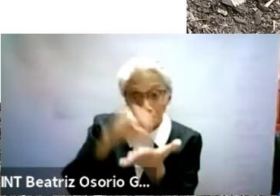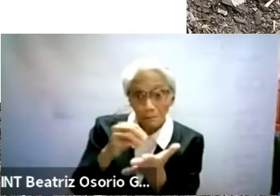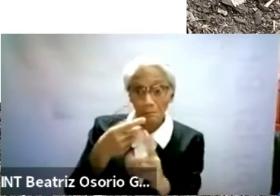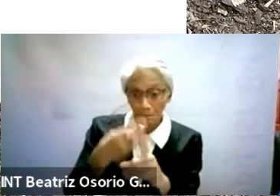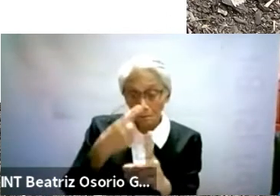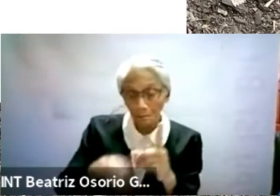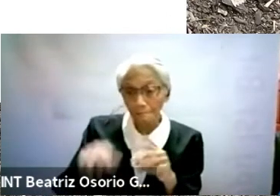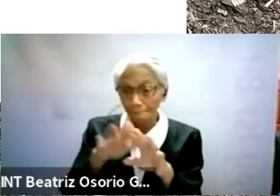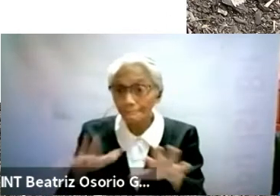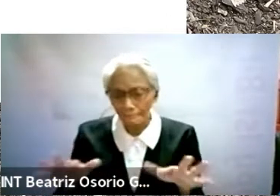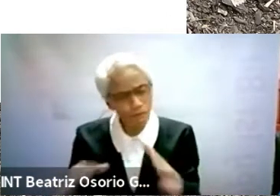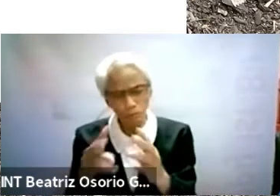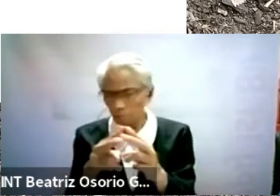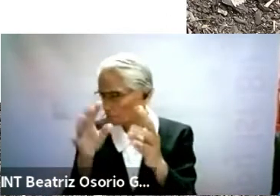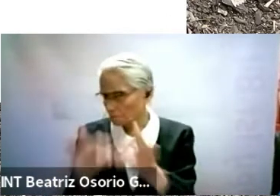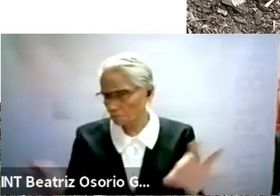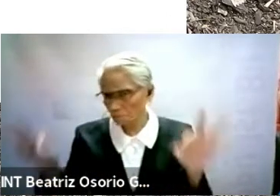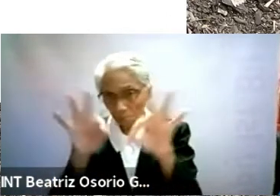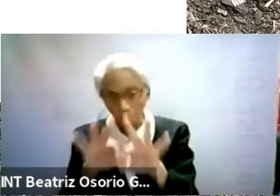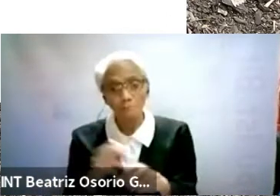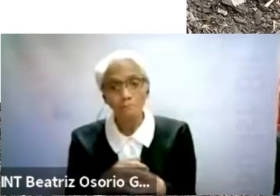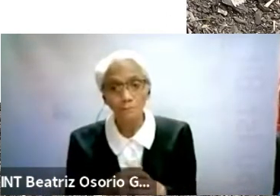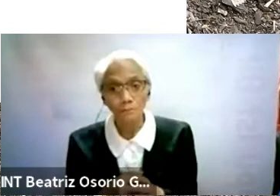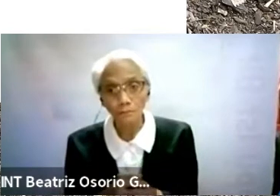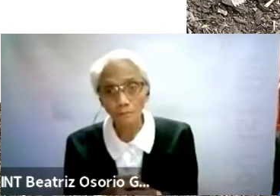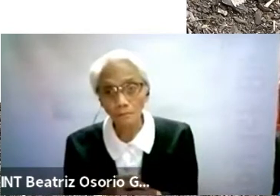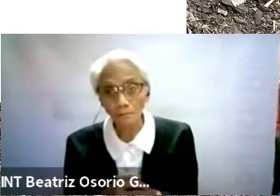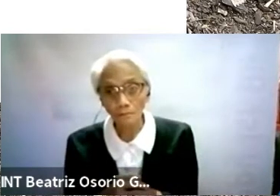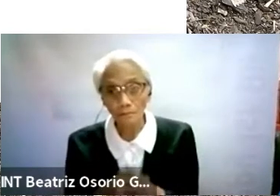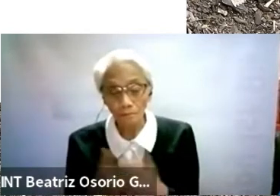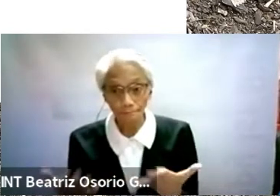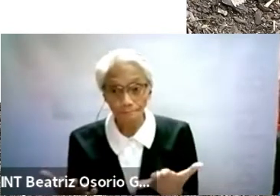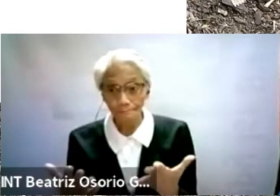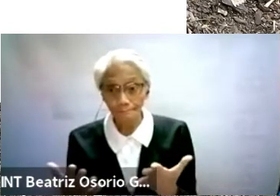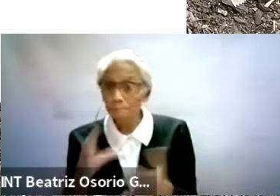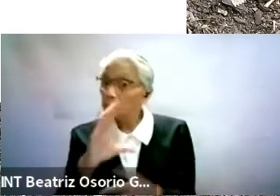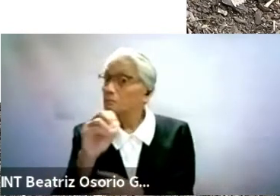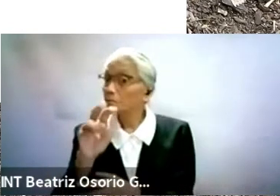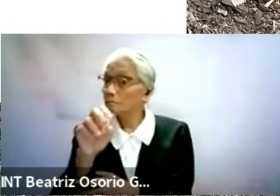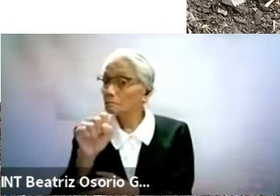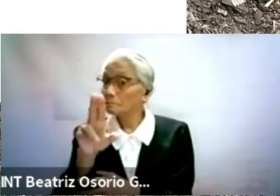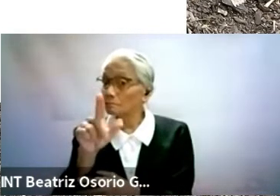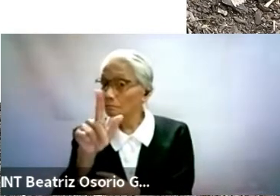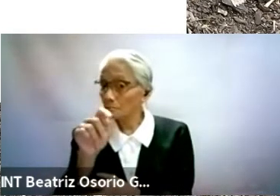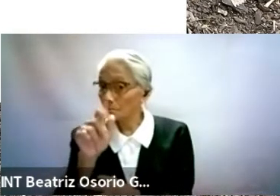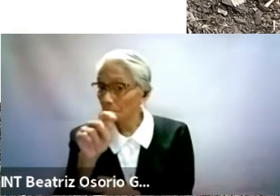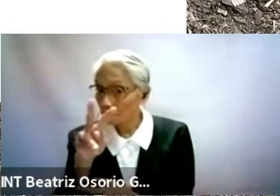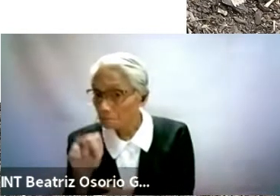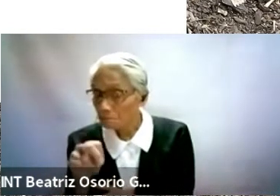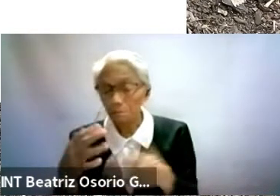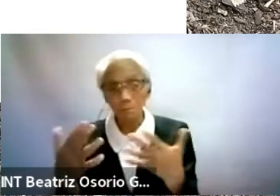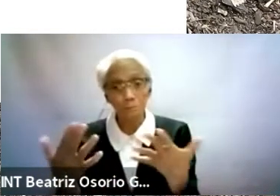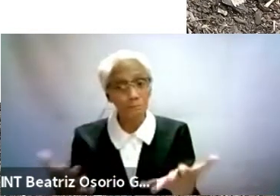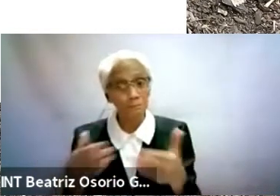critical. In the consultations on the general comment, and indeed in the framing